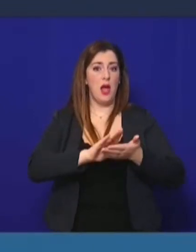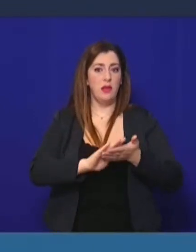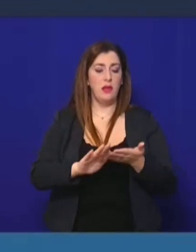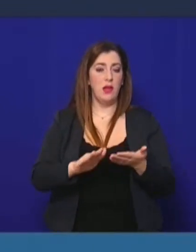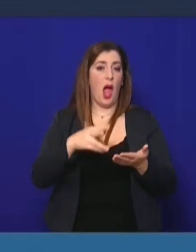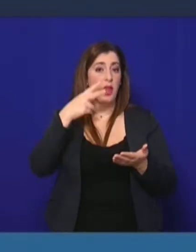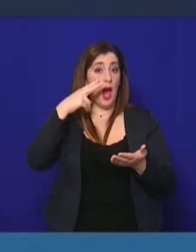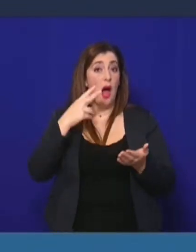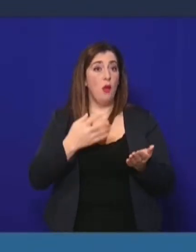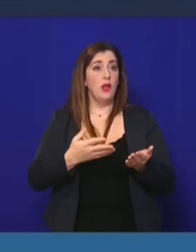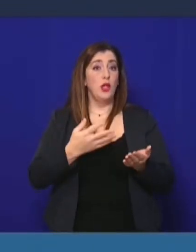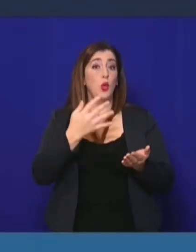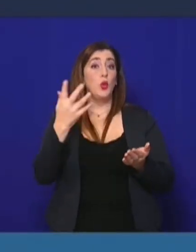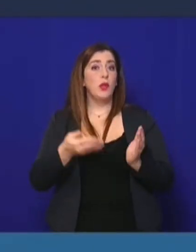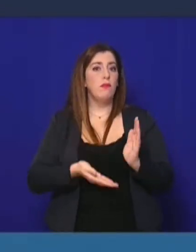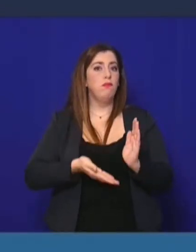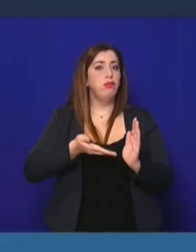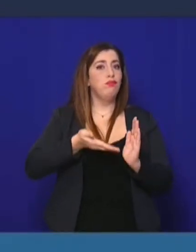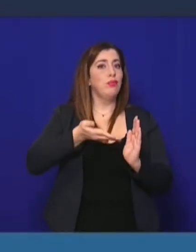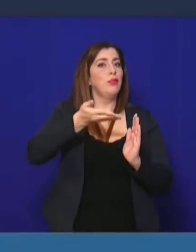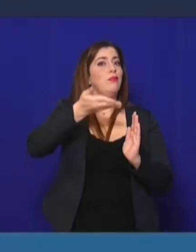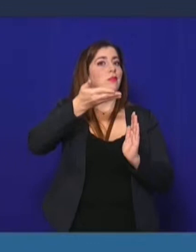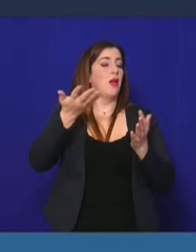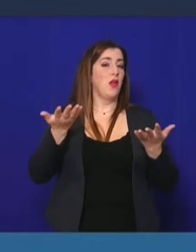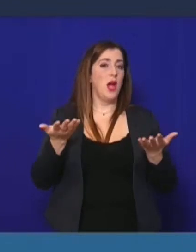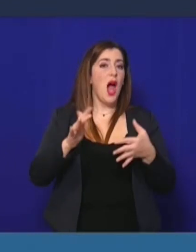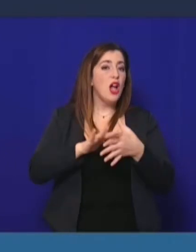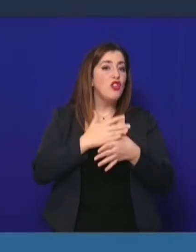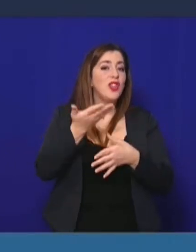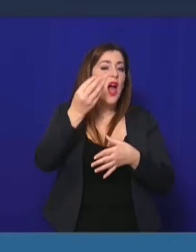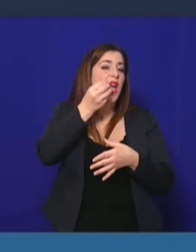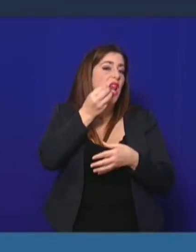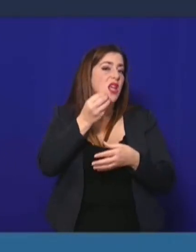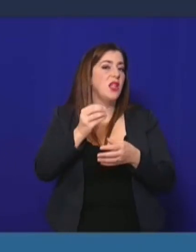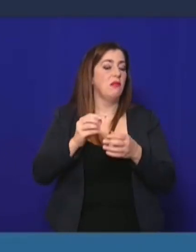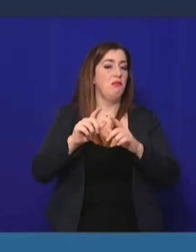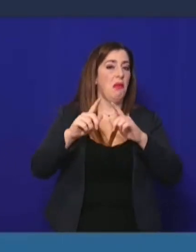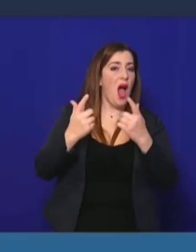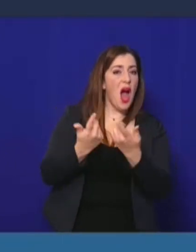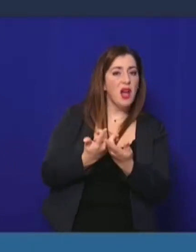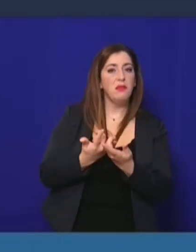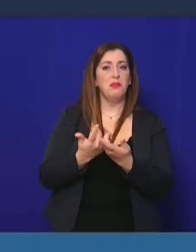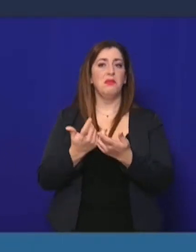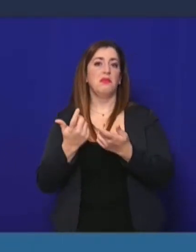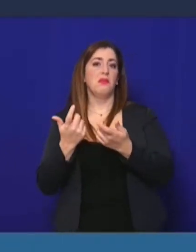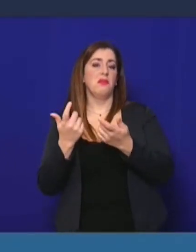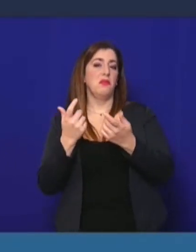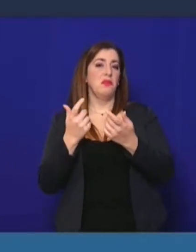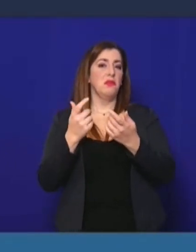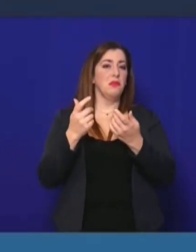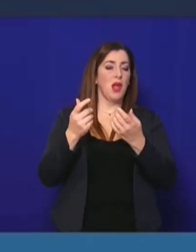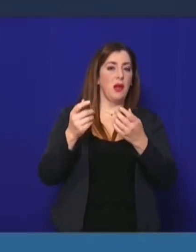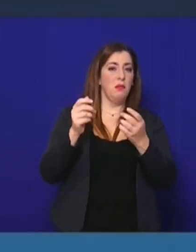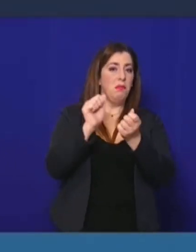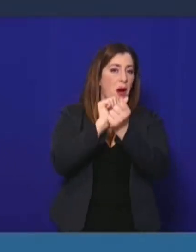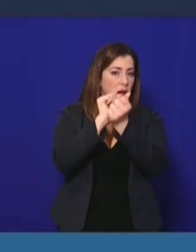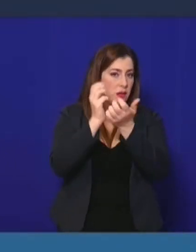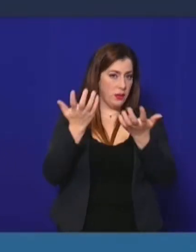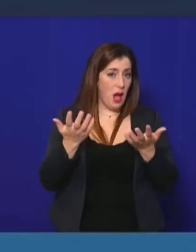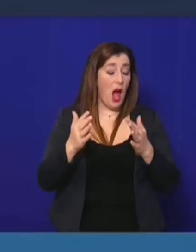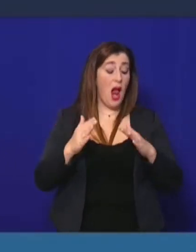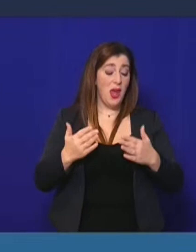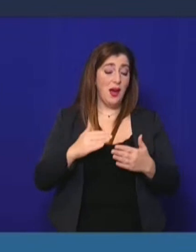noqogħdu attenti li kemm jista' jkun dak il-mezzi ta' medigazzjoni li għandna fil-post inkomplu nsaħħuhom iktar ħalli n-nies jibqgħu